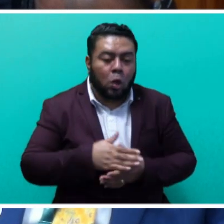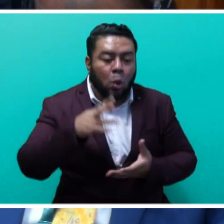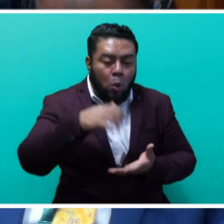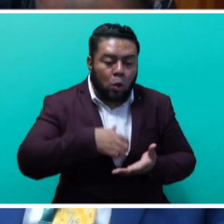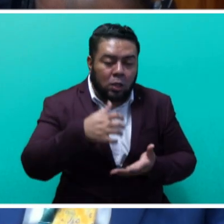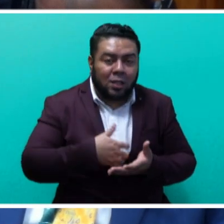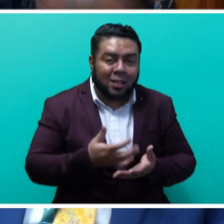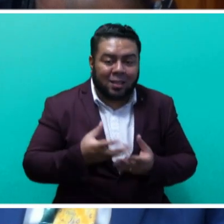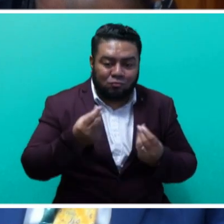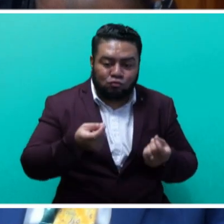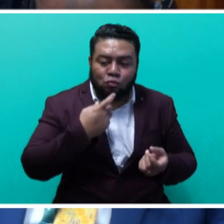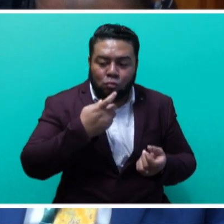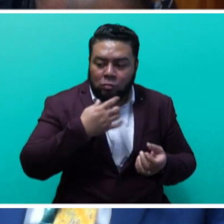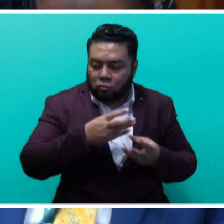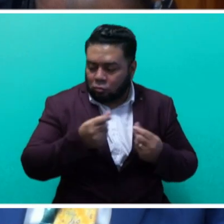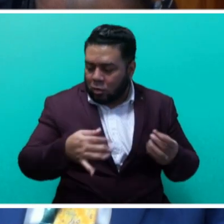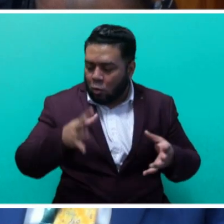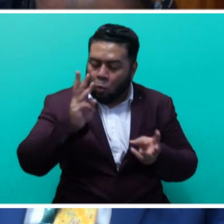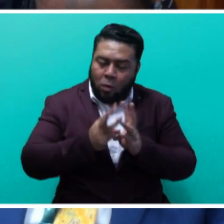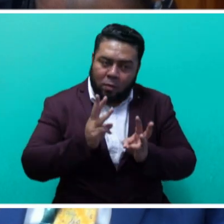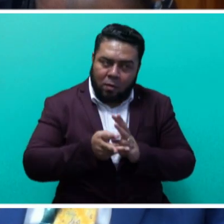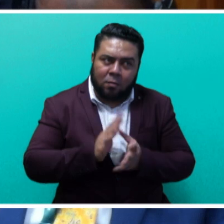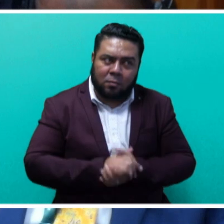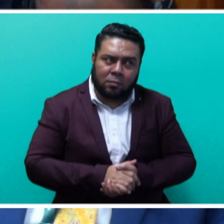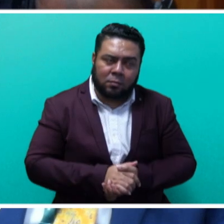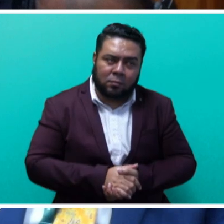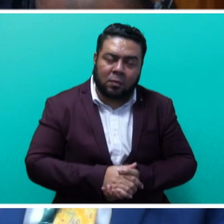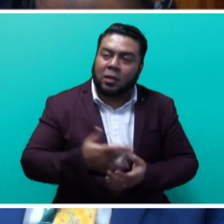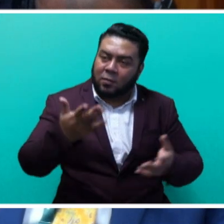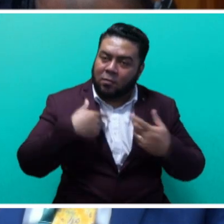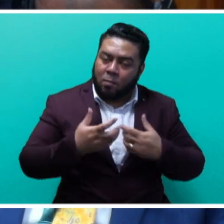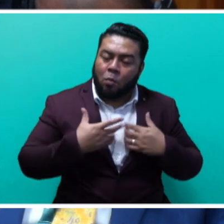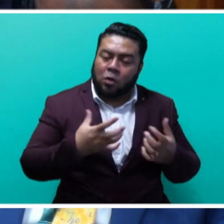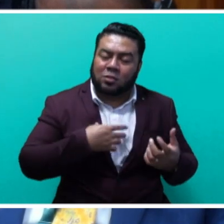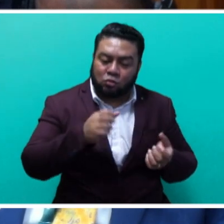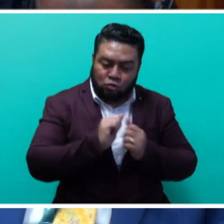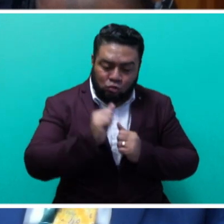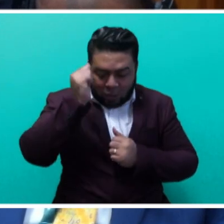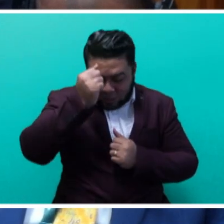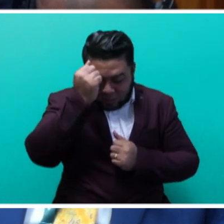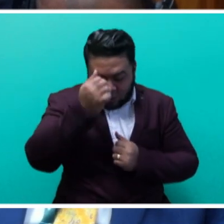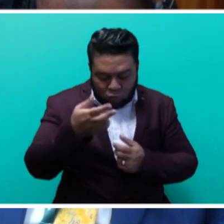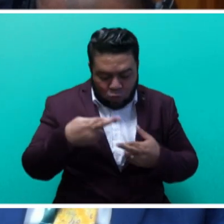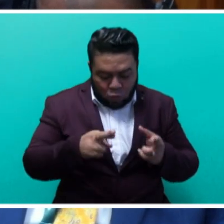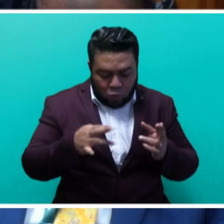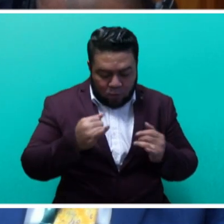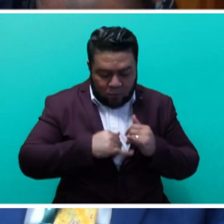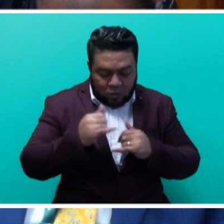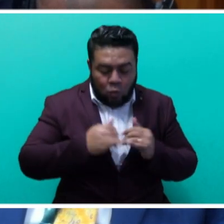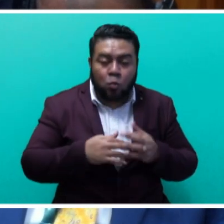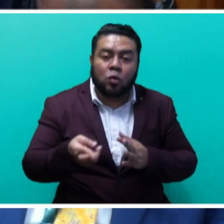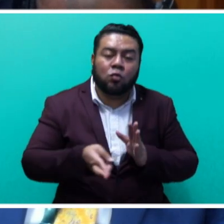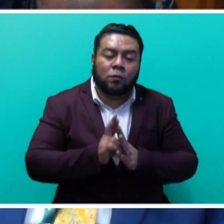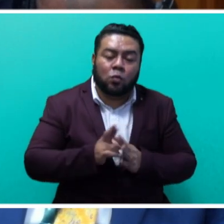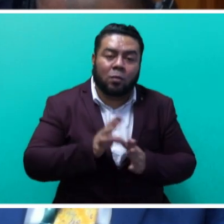extraction haulage in the area during rainy weather gives more stress to the current road infrastructure. We will review the timelines